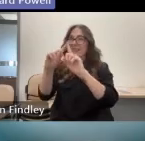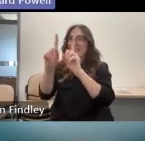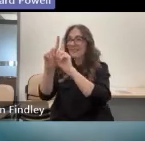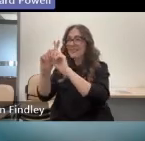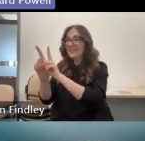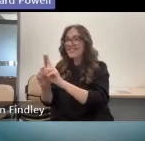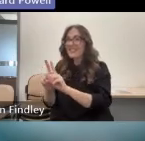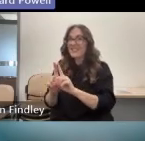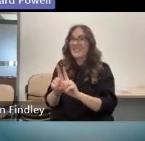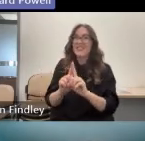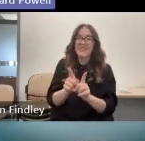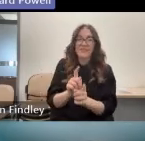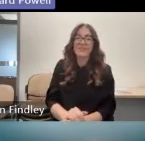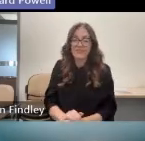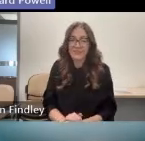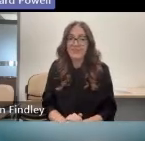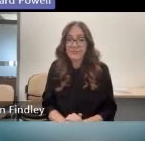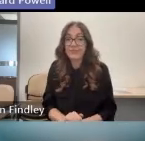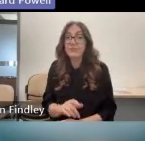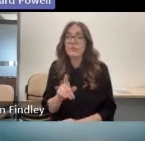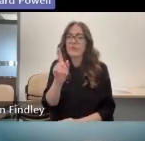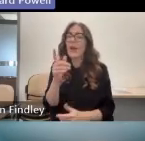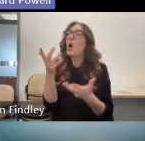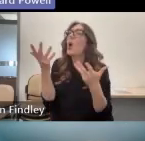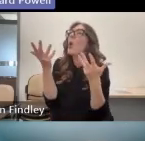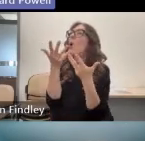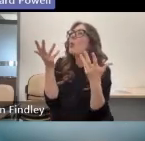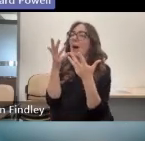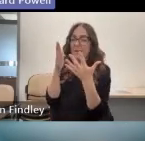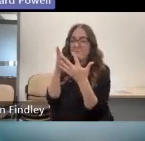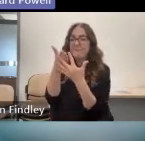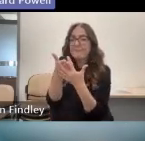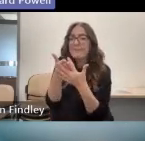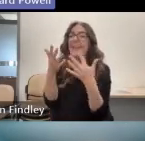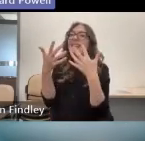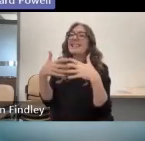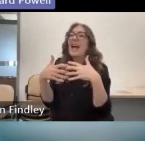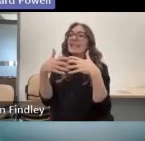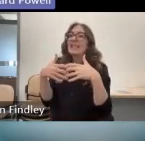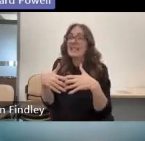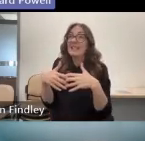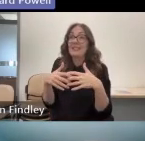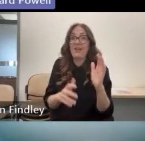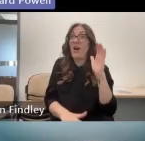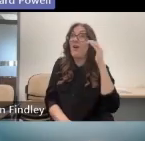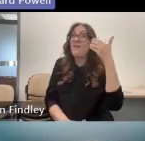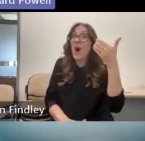settings, and this does change from device to device.